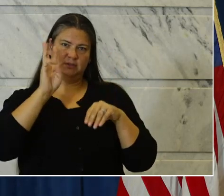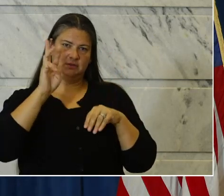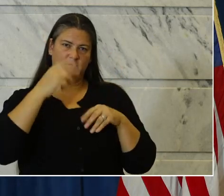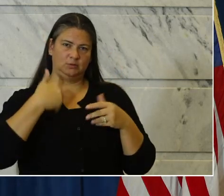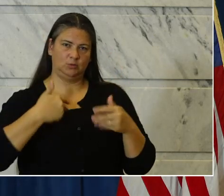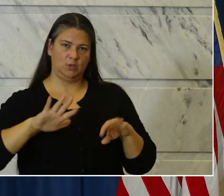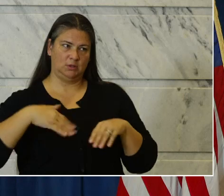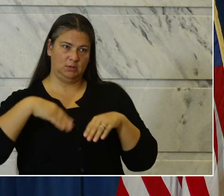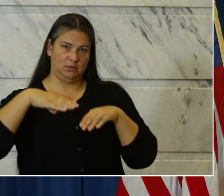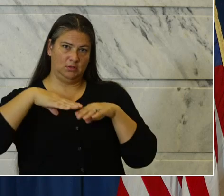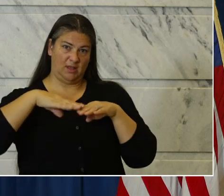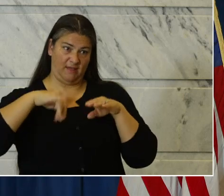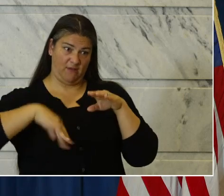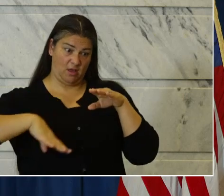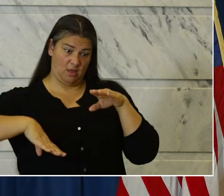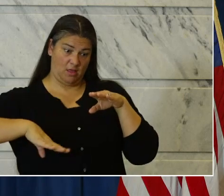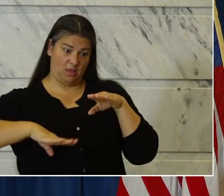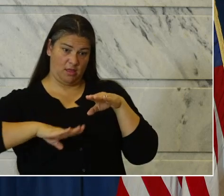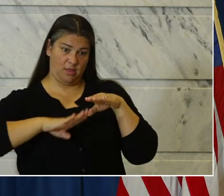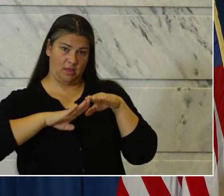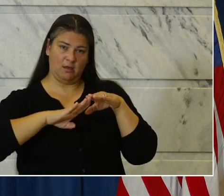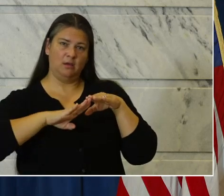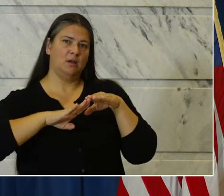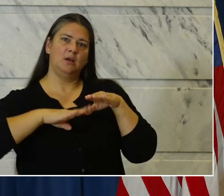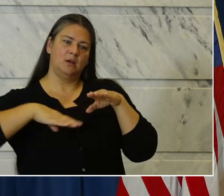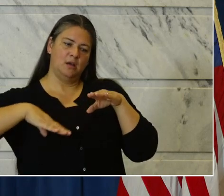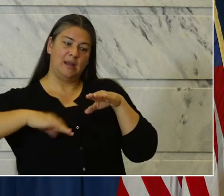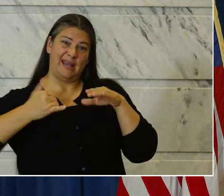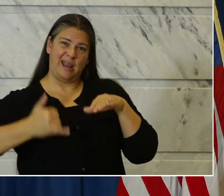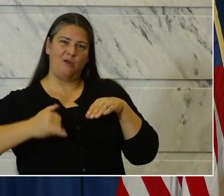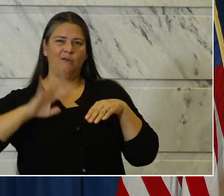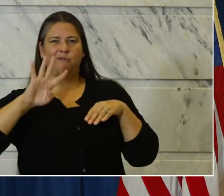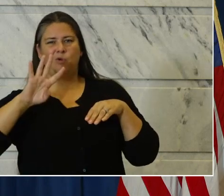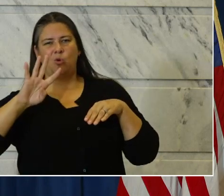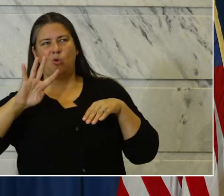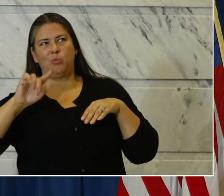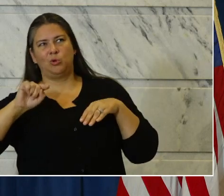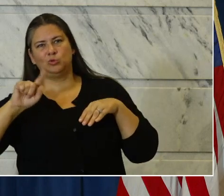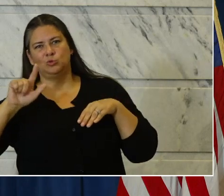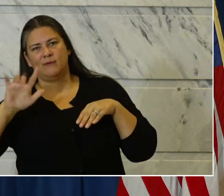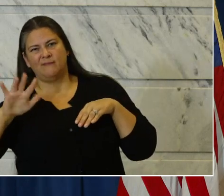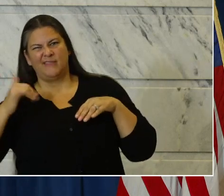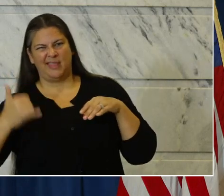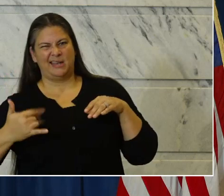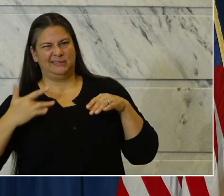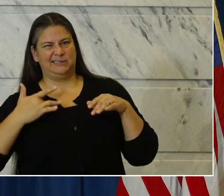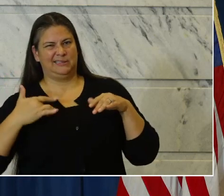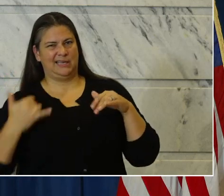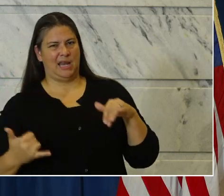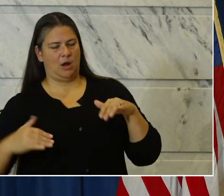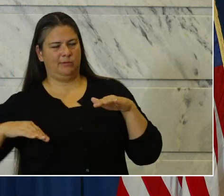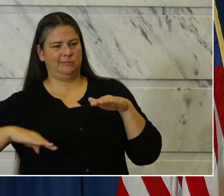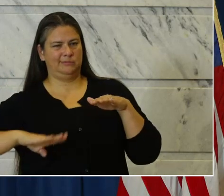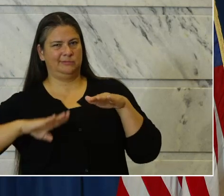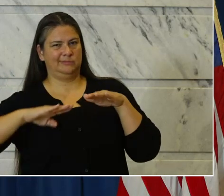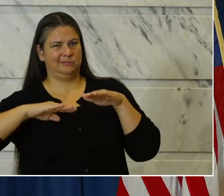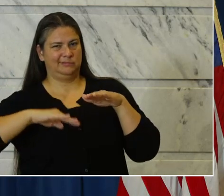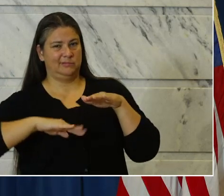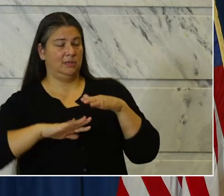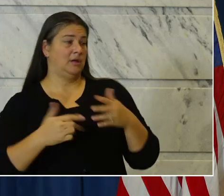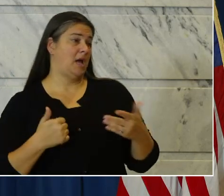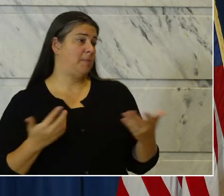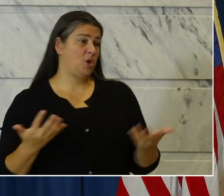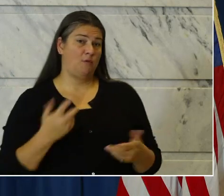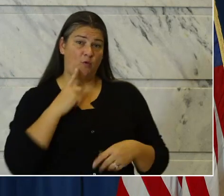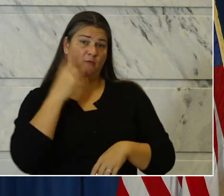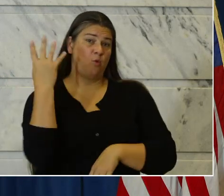staying in that 4.25 range, which is a positive. But I'm here 4 days a week, so